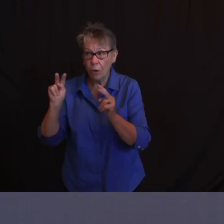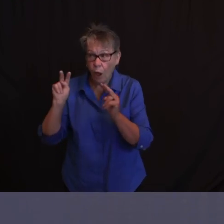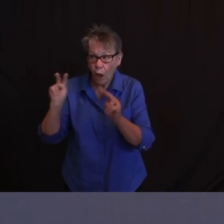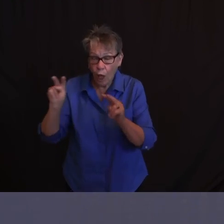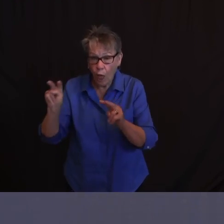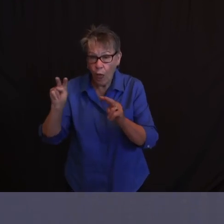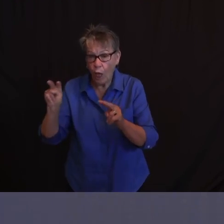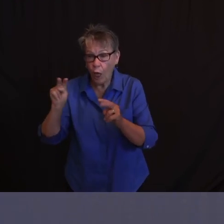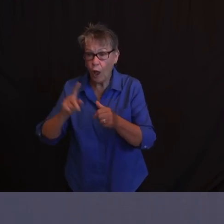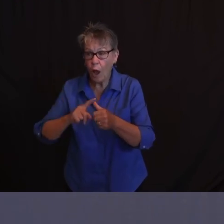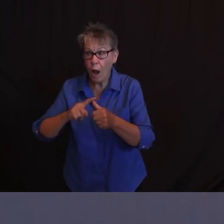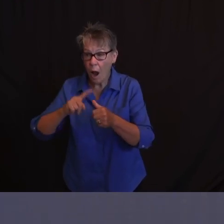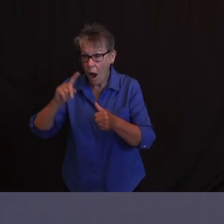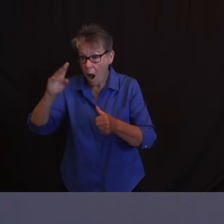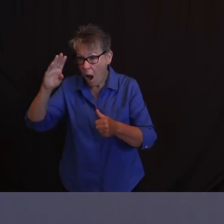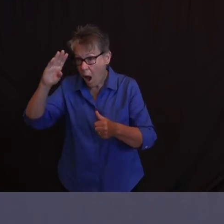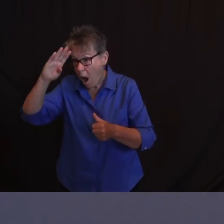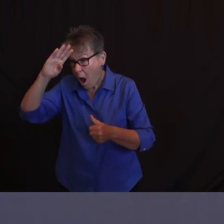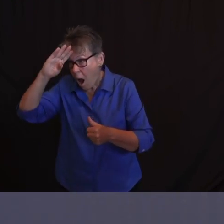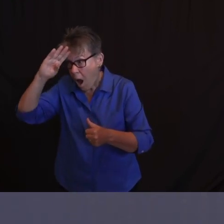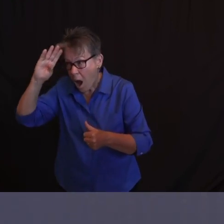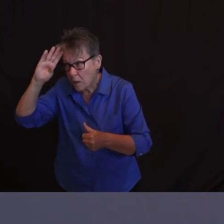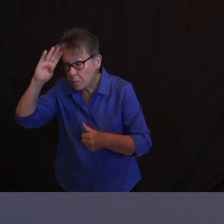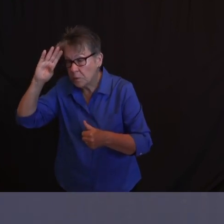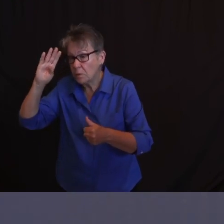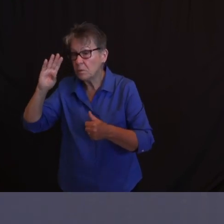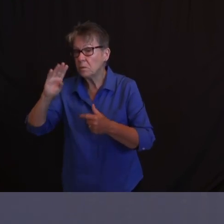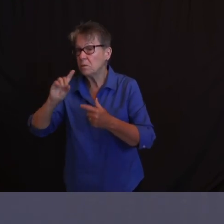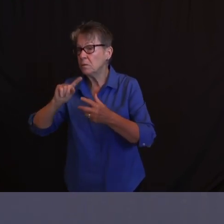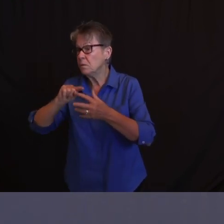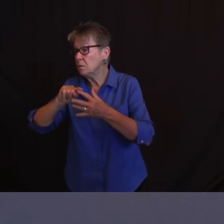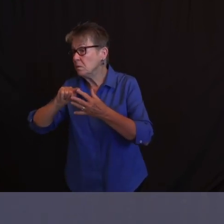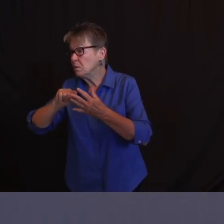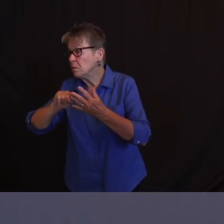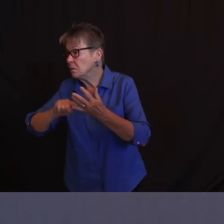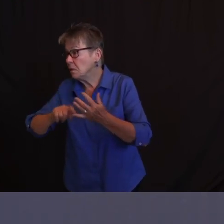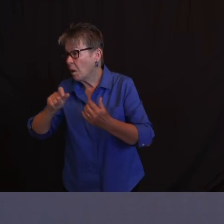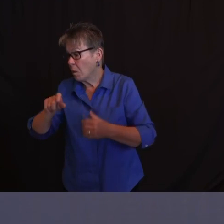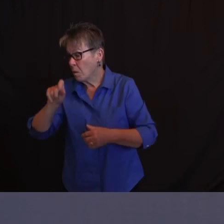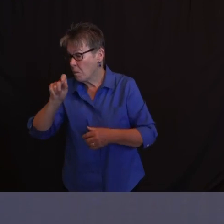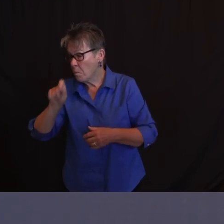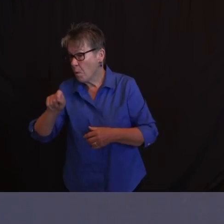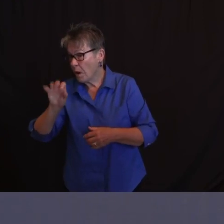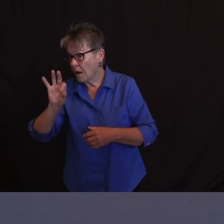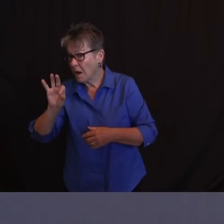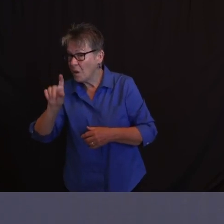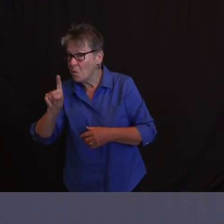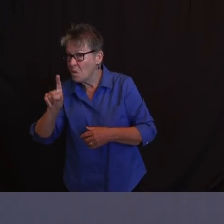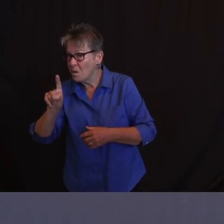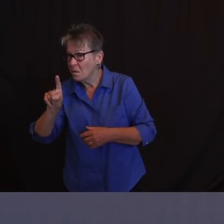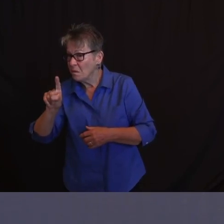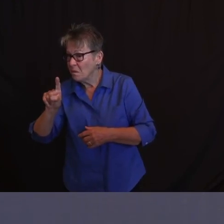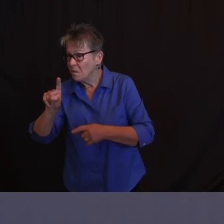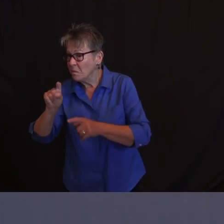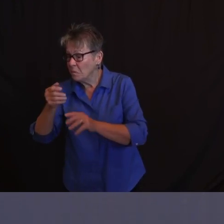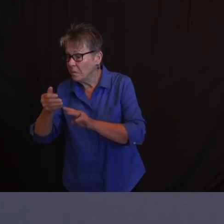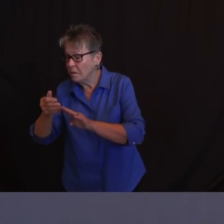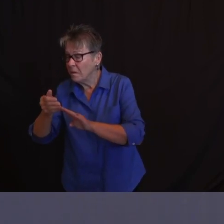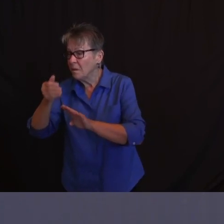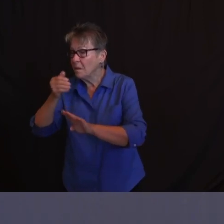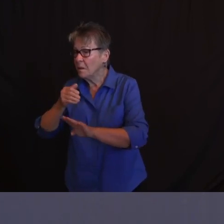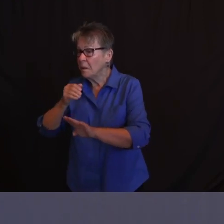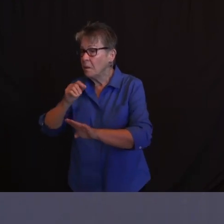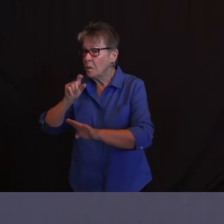is at 0.91 today. Yesterday, it was 0.87, the day before 0.88, but then the 3 or 4 days before